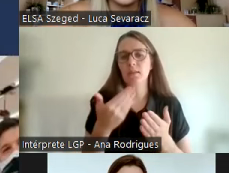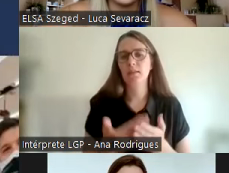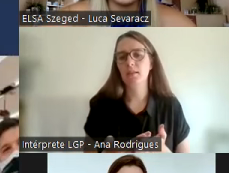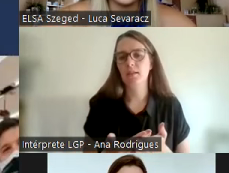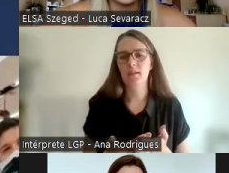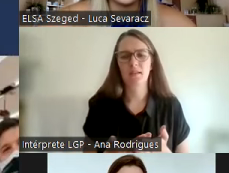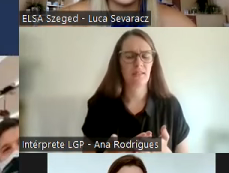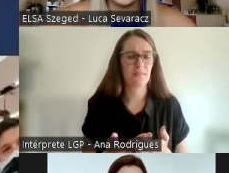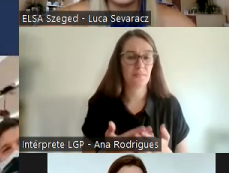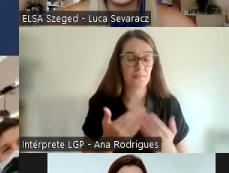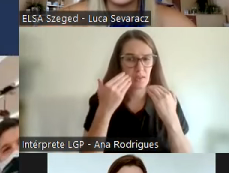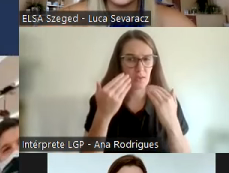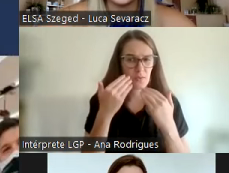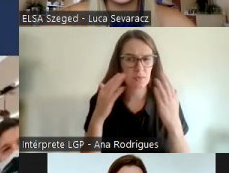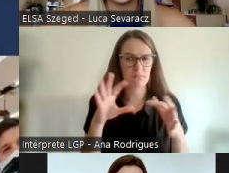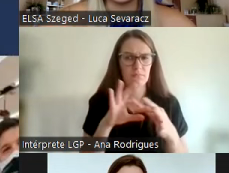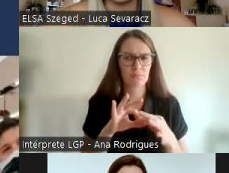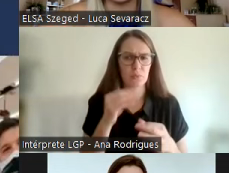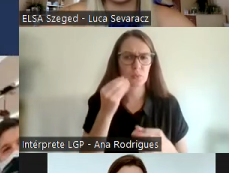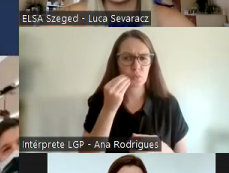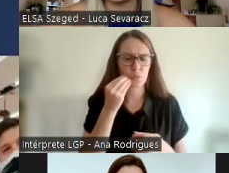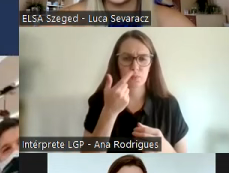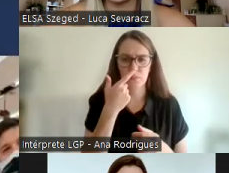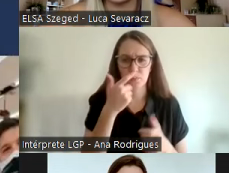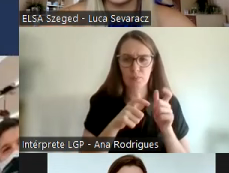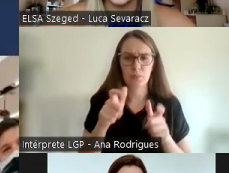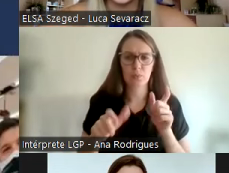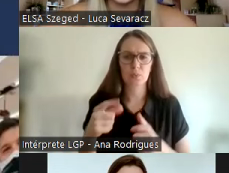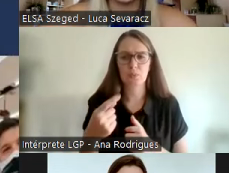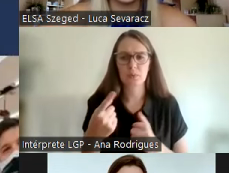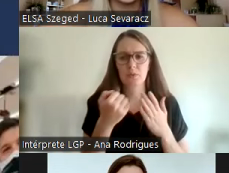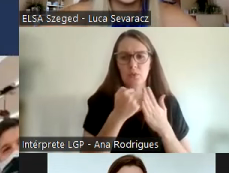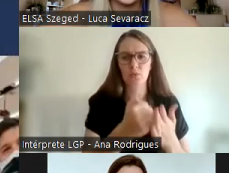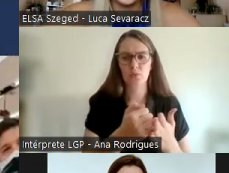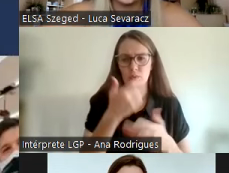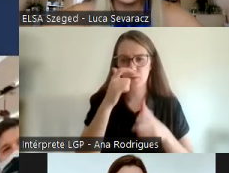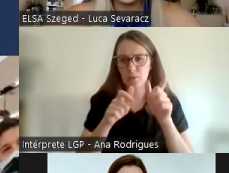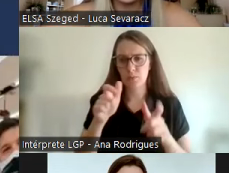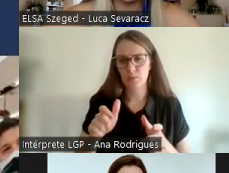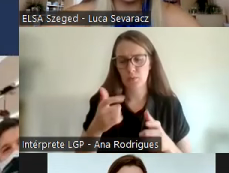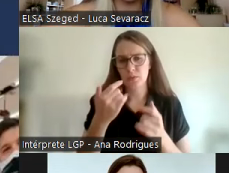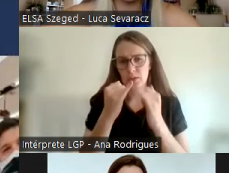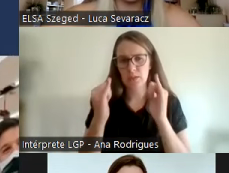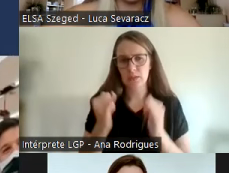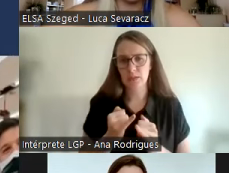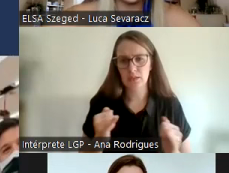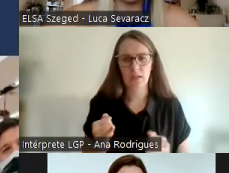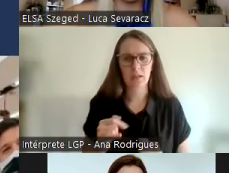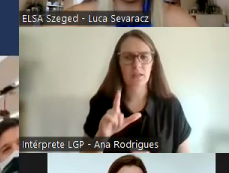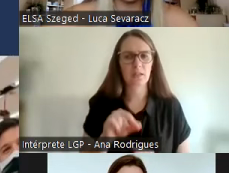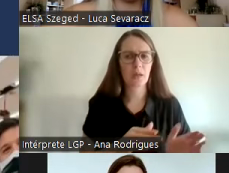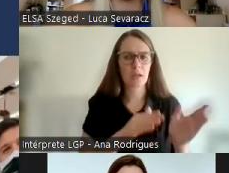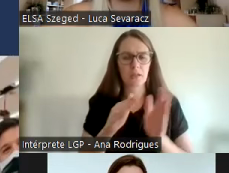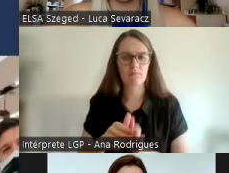trustworthy information on the applicable measures of international and human rights law. However, on a local level,